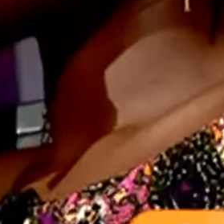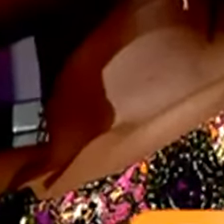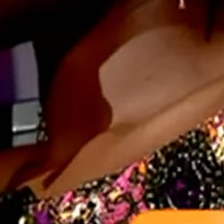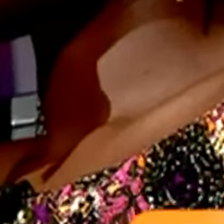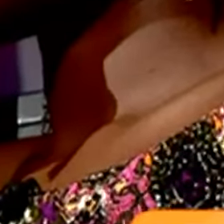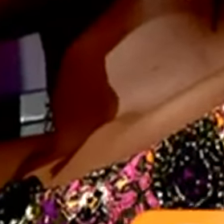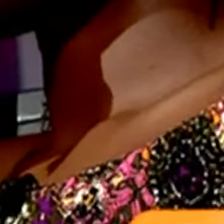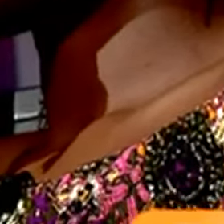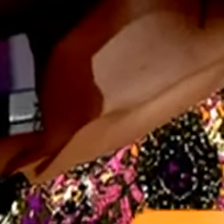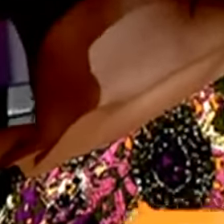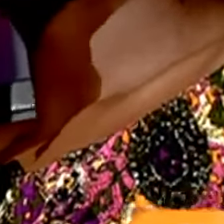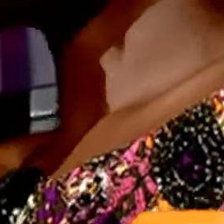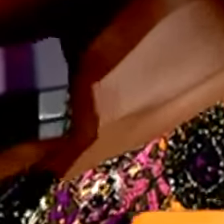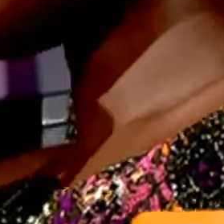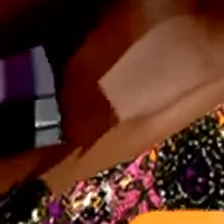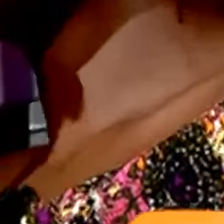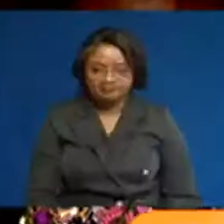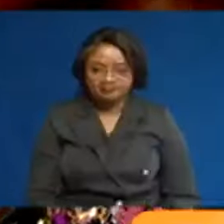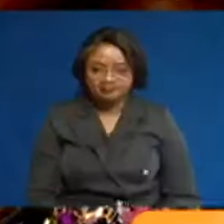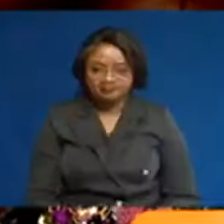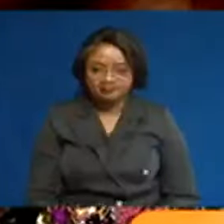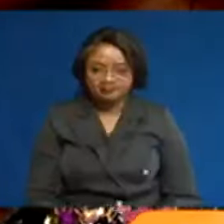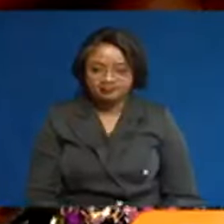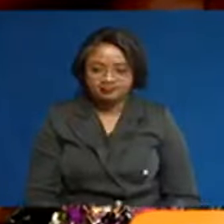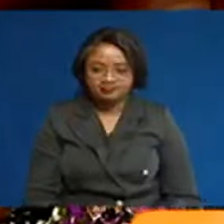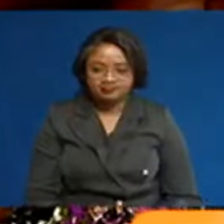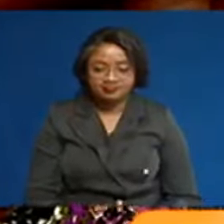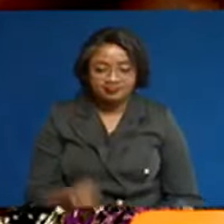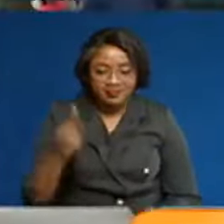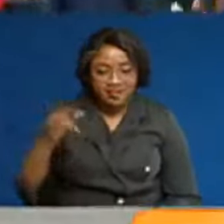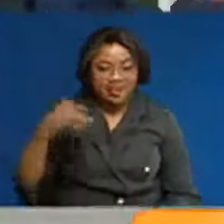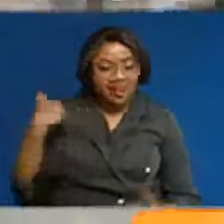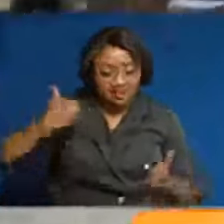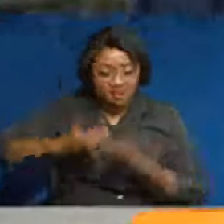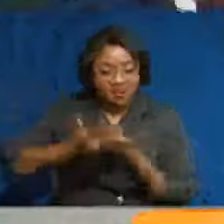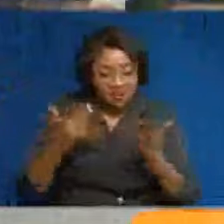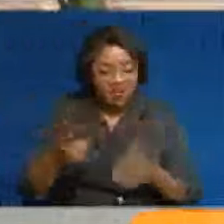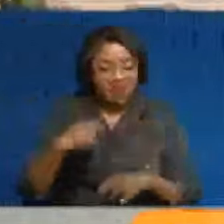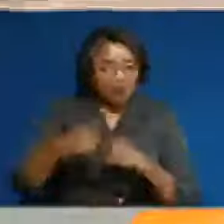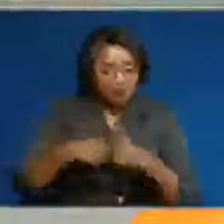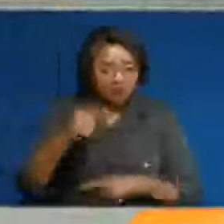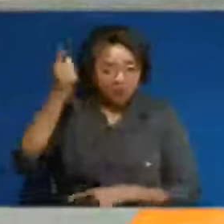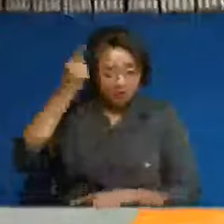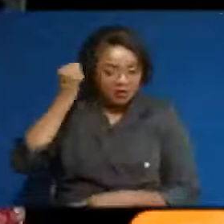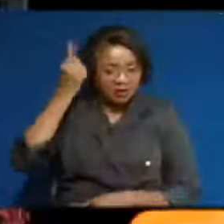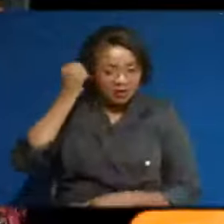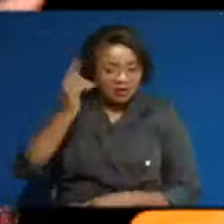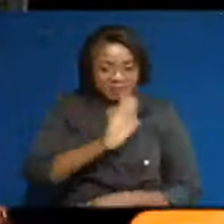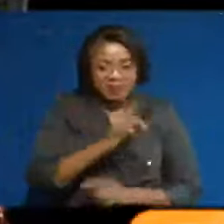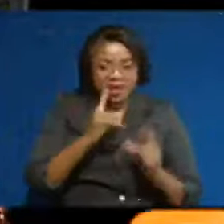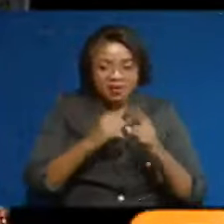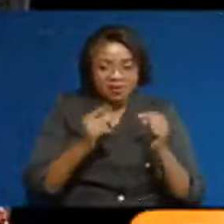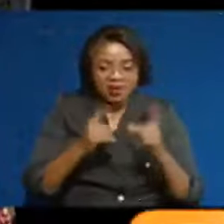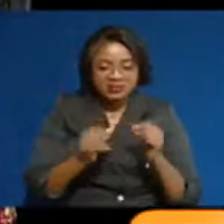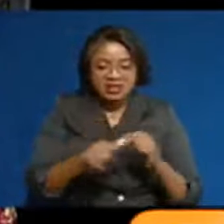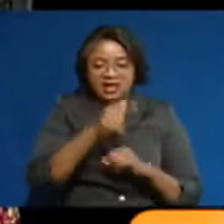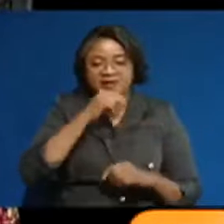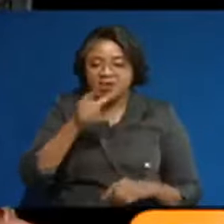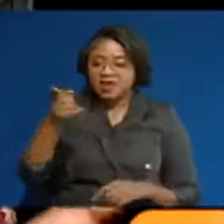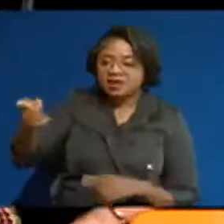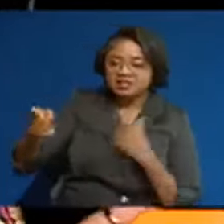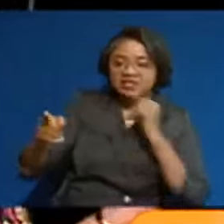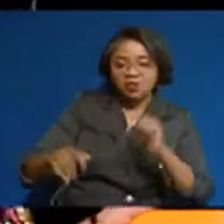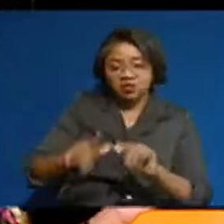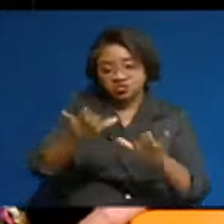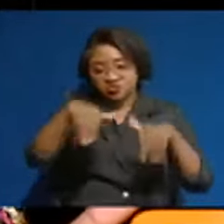A week later, and Zaha says those words are still ringing in her ears and in her mind. And another fella behind him was like, "Hey,